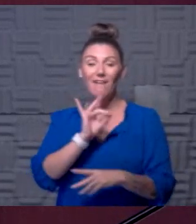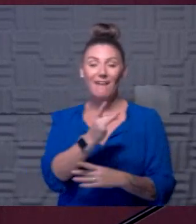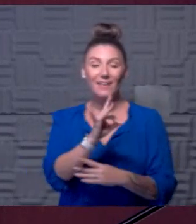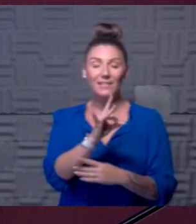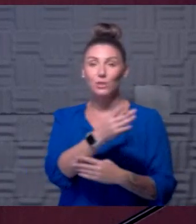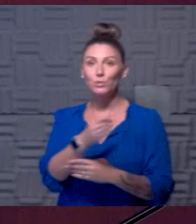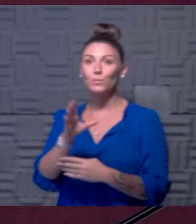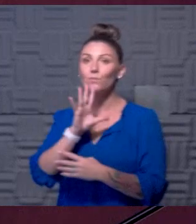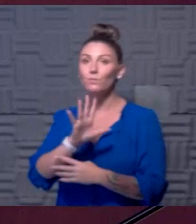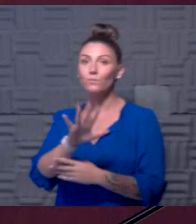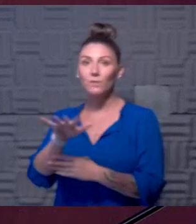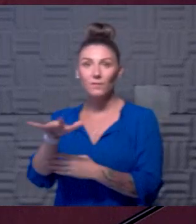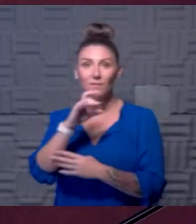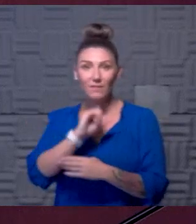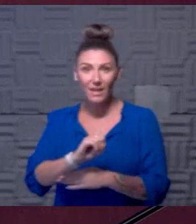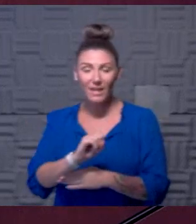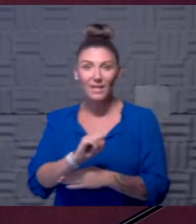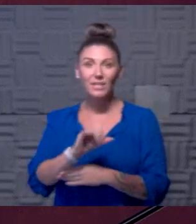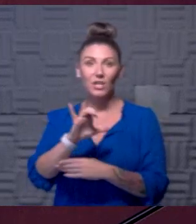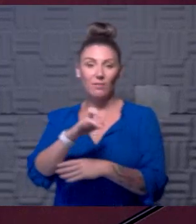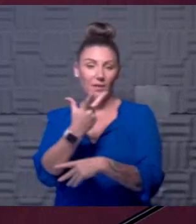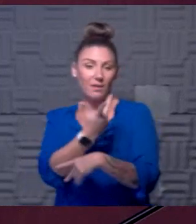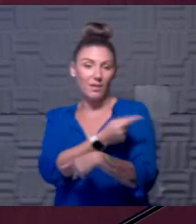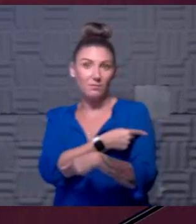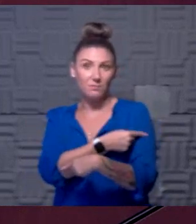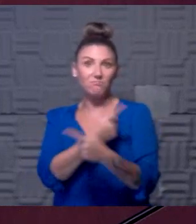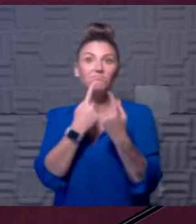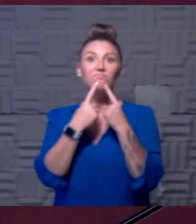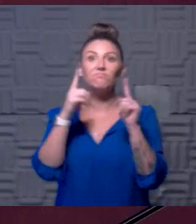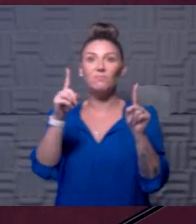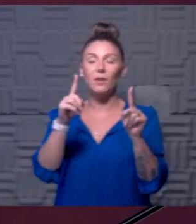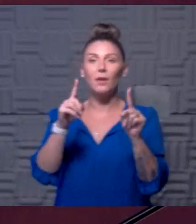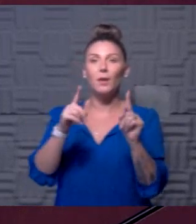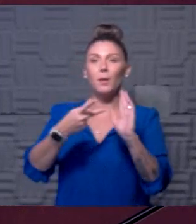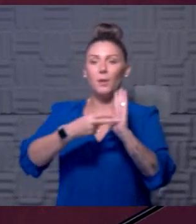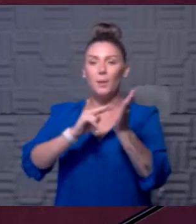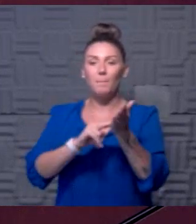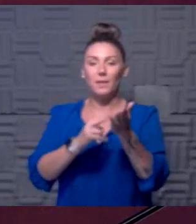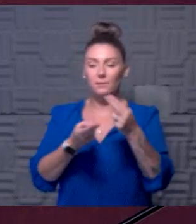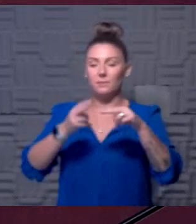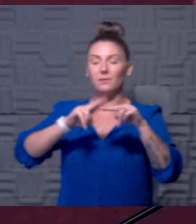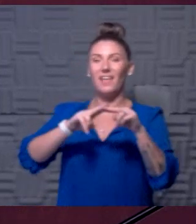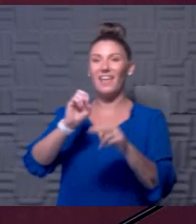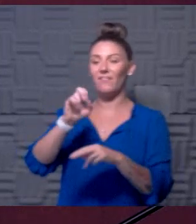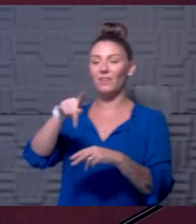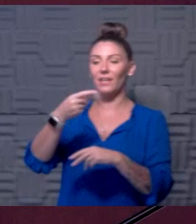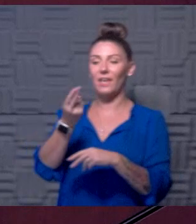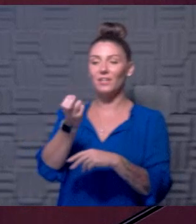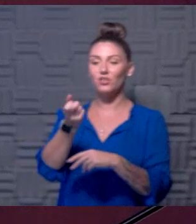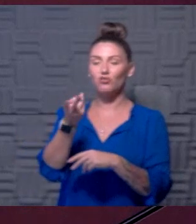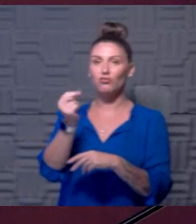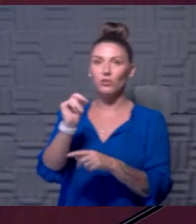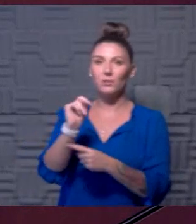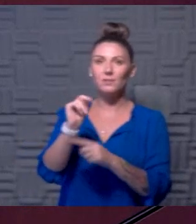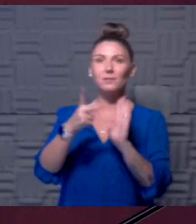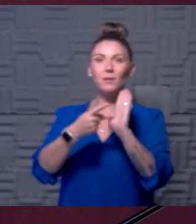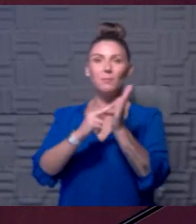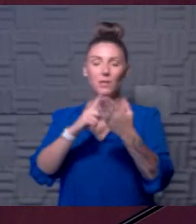age, that the vaccine was efficacious in terms of increasing serology, protective antibodies to